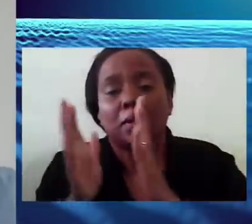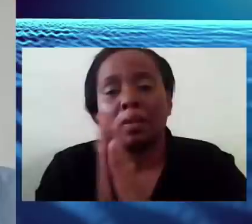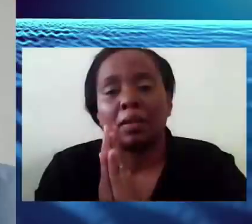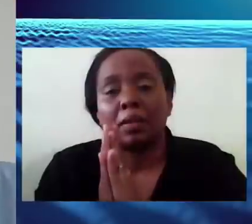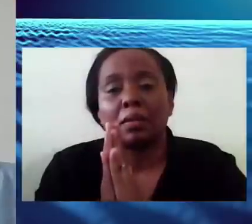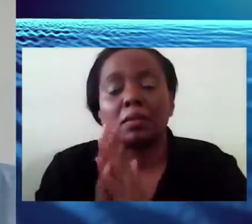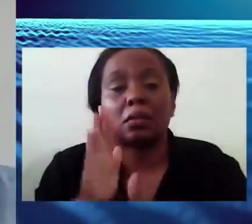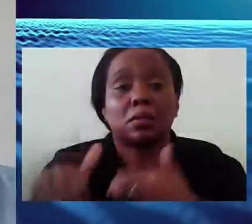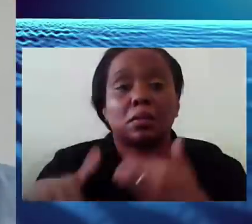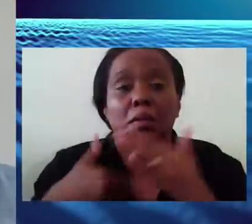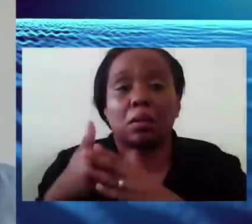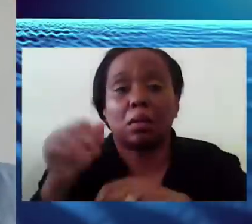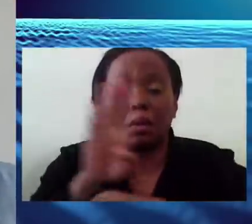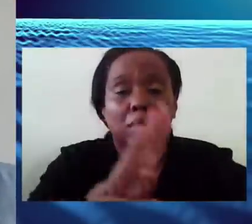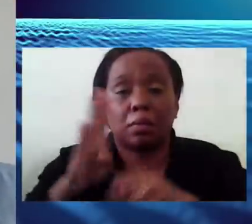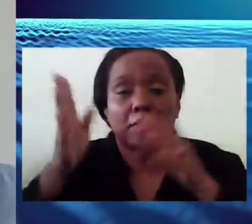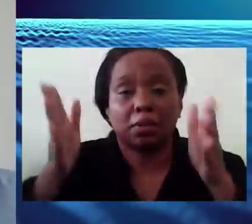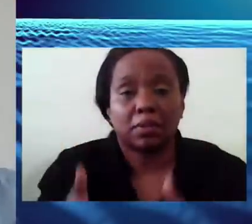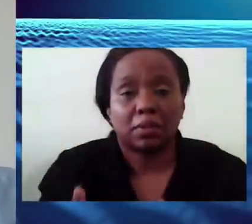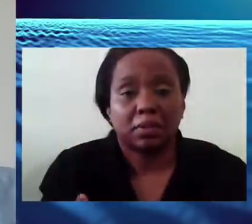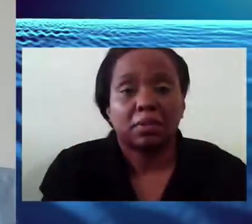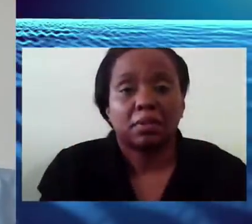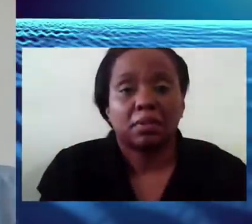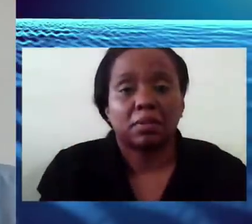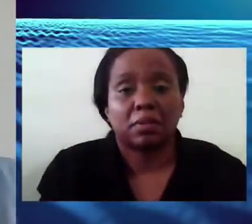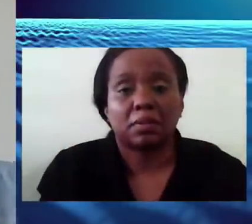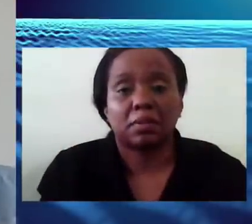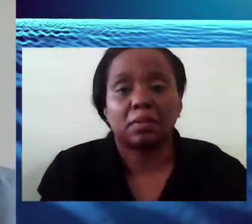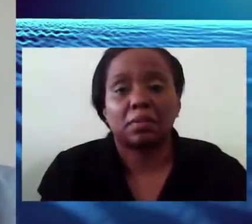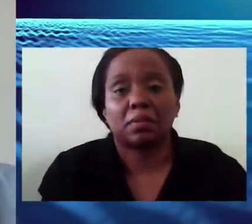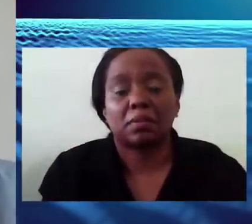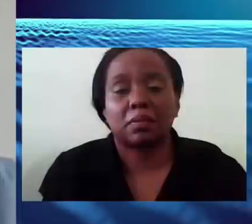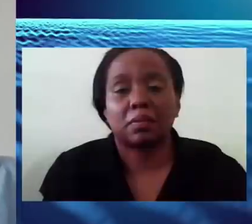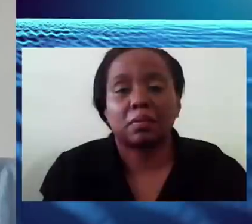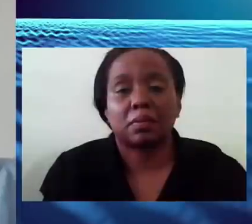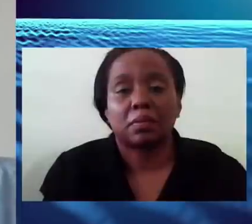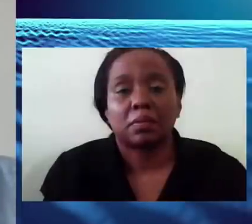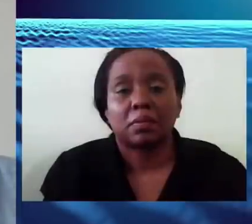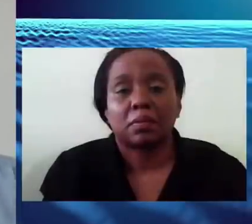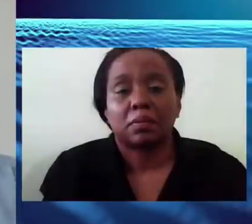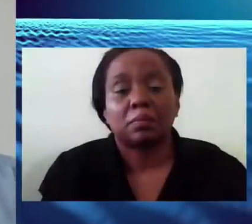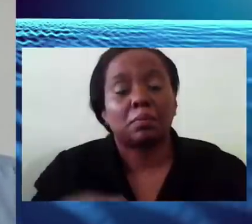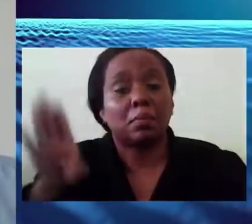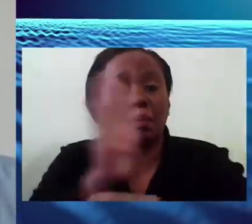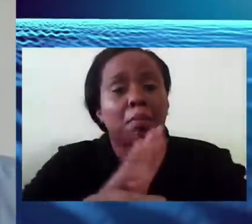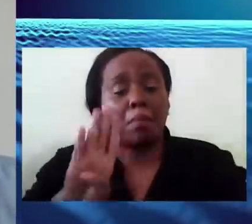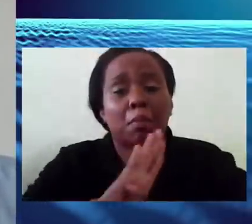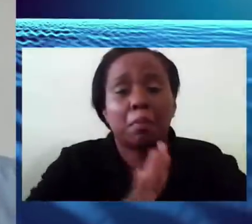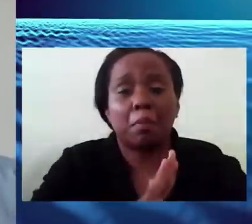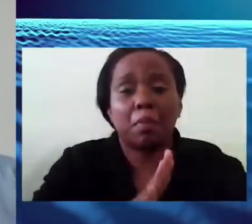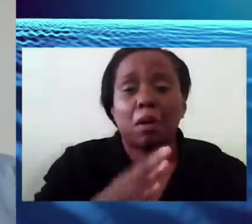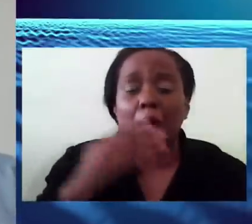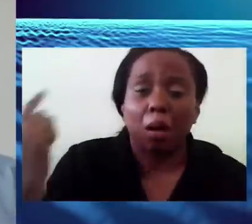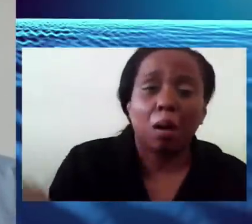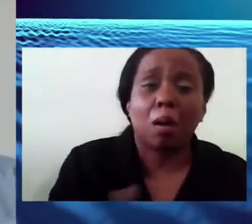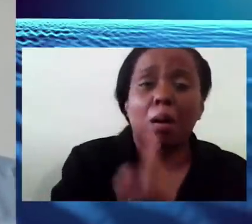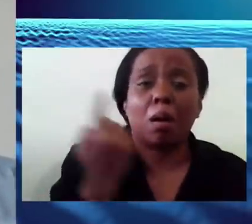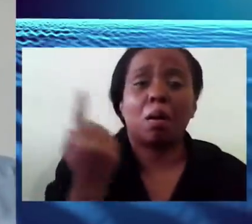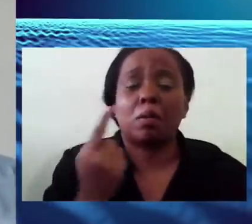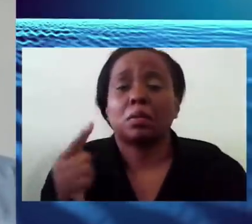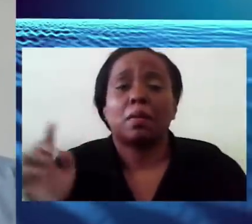all Barbadians, since this really has always been and always intended to be an all of society